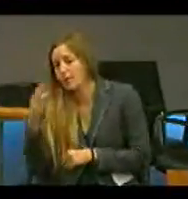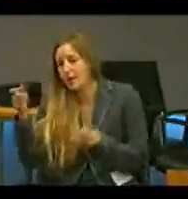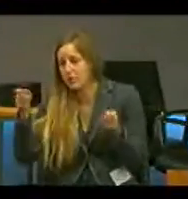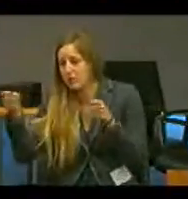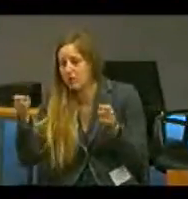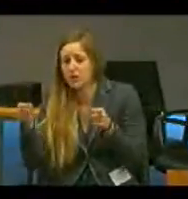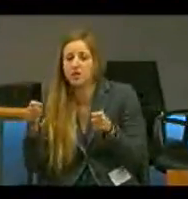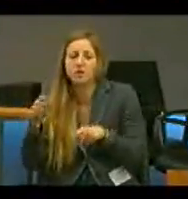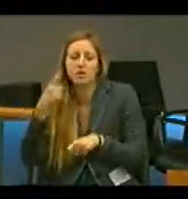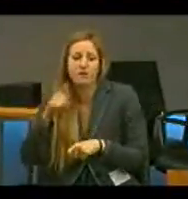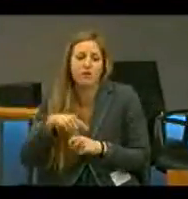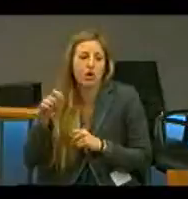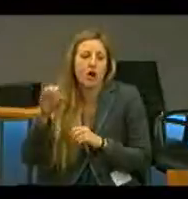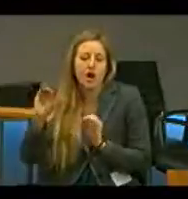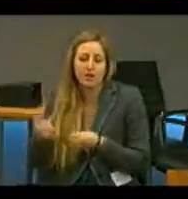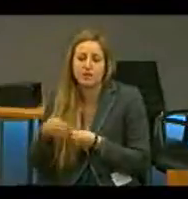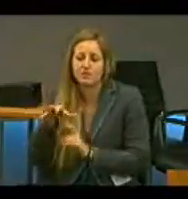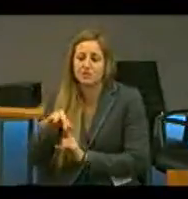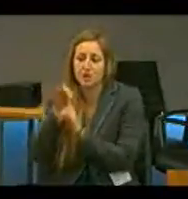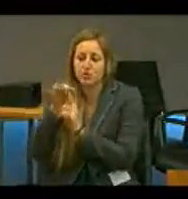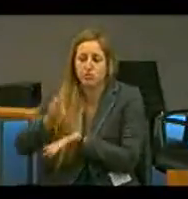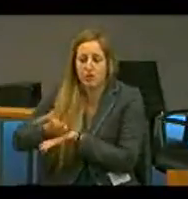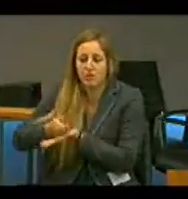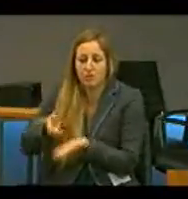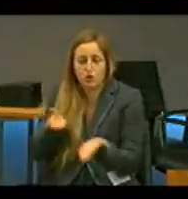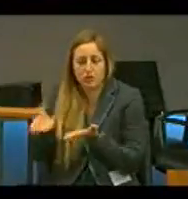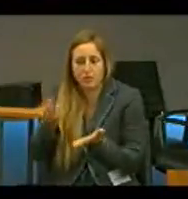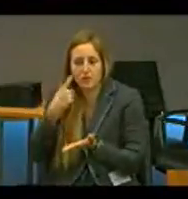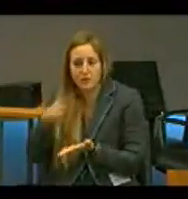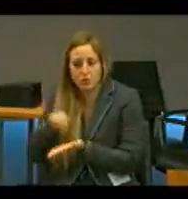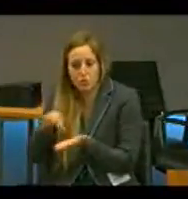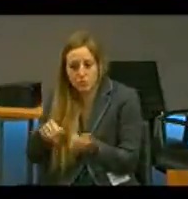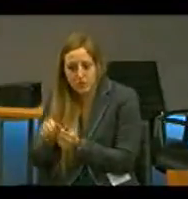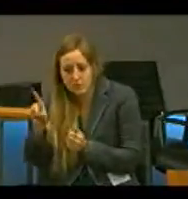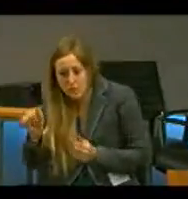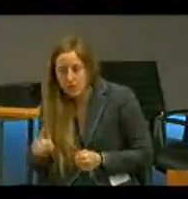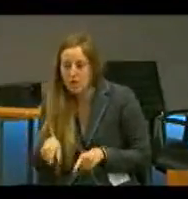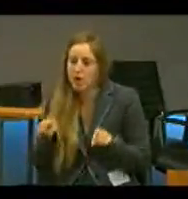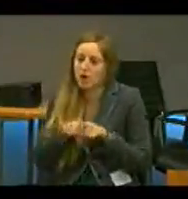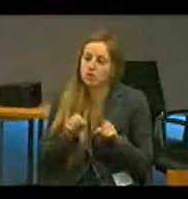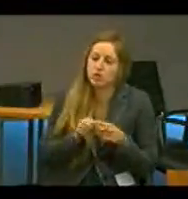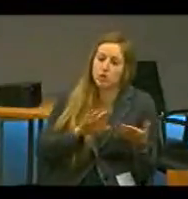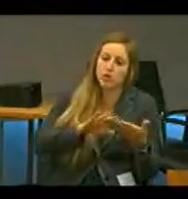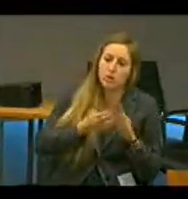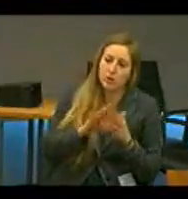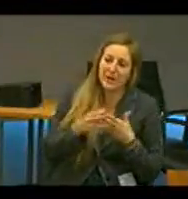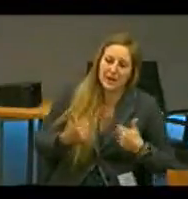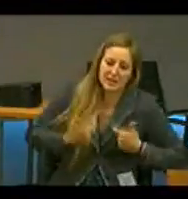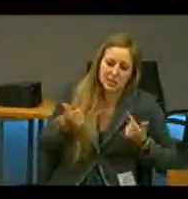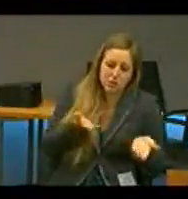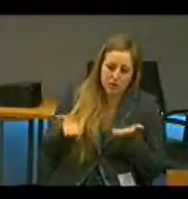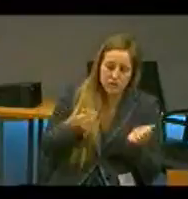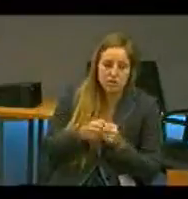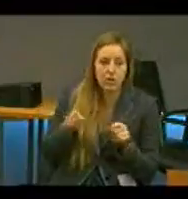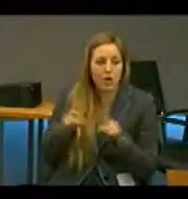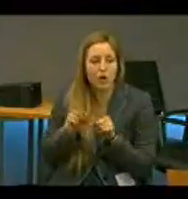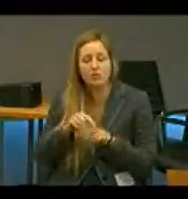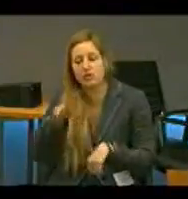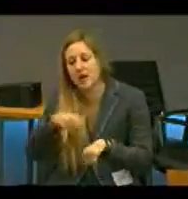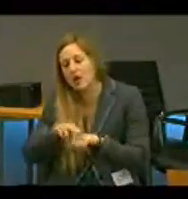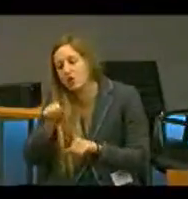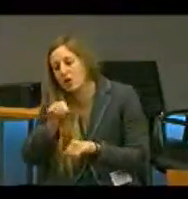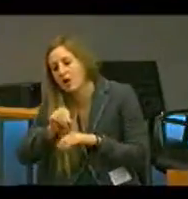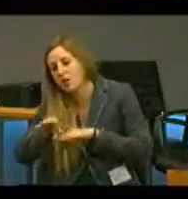and Rehabilitative Services, at the Administration for Community Living at HHS, and finally as the Executive Director of the National Council on